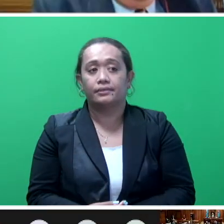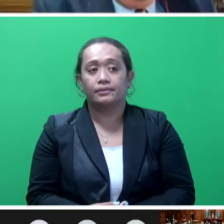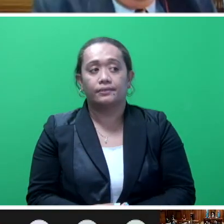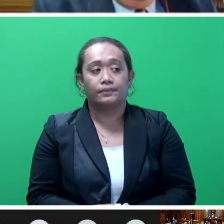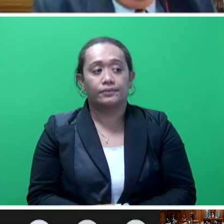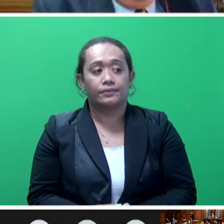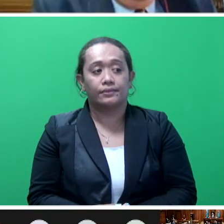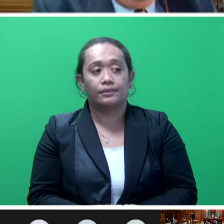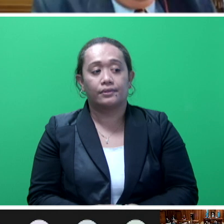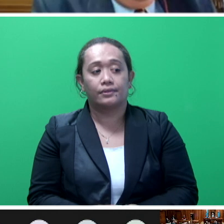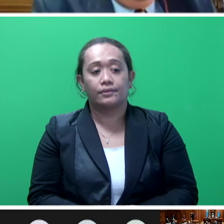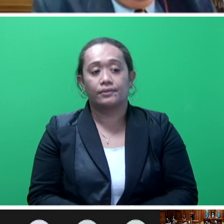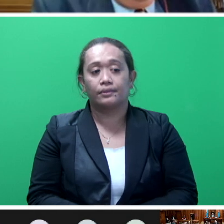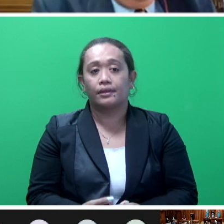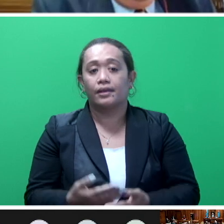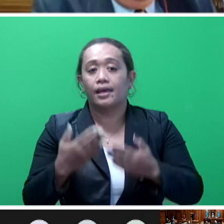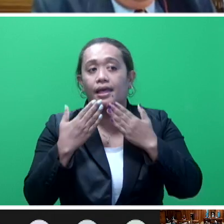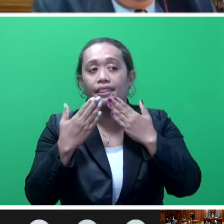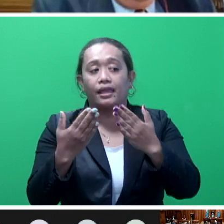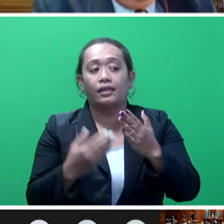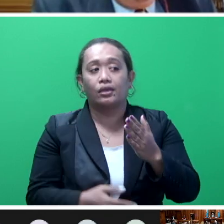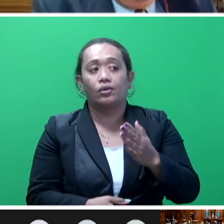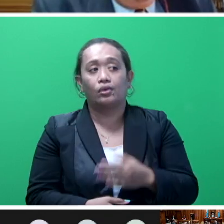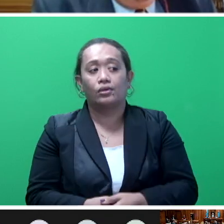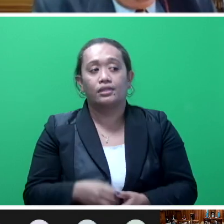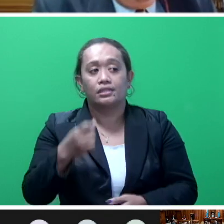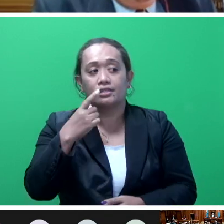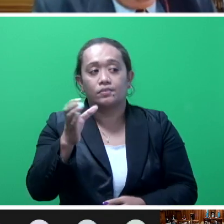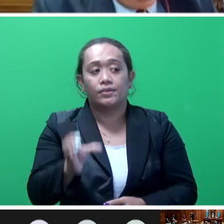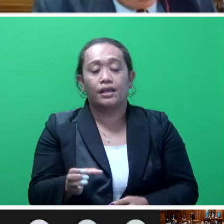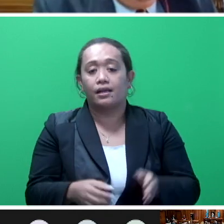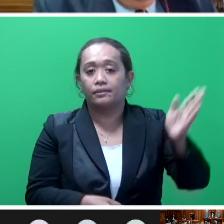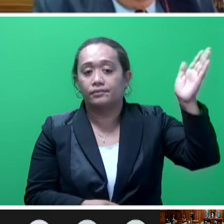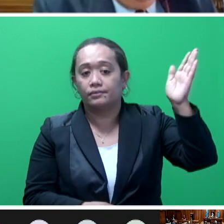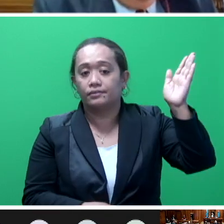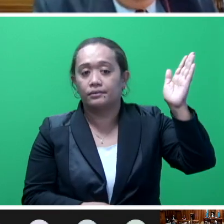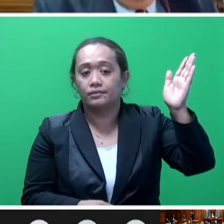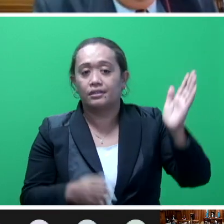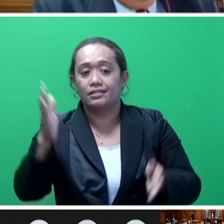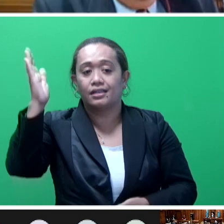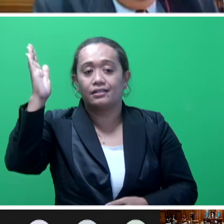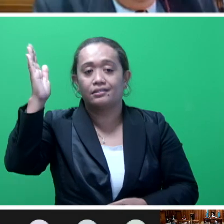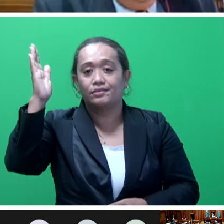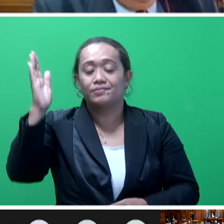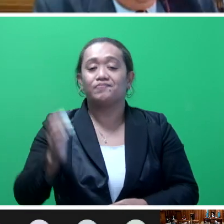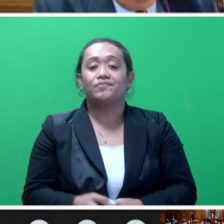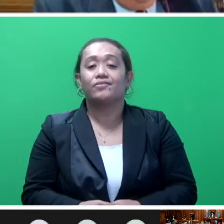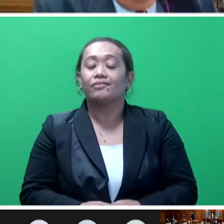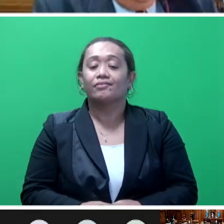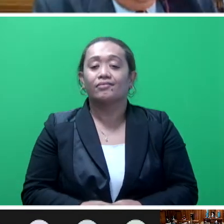Thank you, Mr. Speaker, sir. I rise to ask the question directed to the Minister for Agriculture, Waterways and